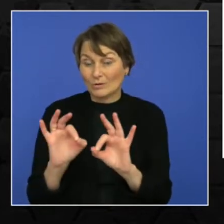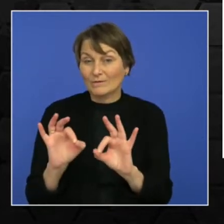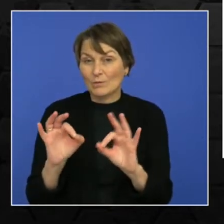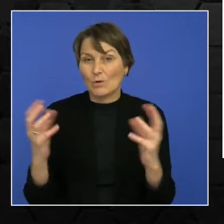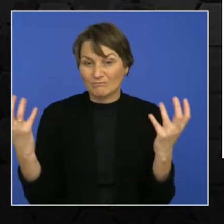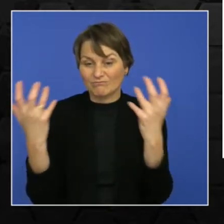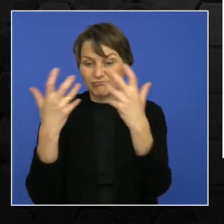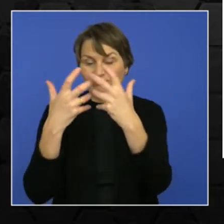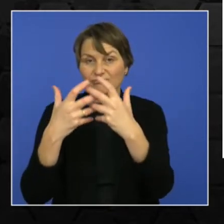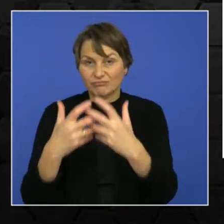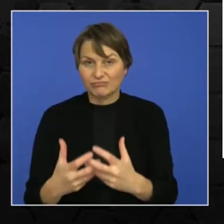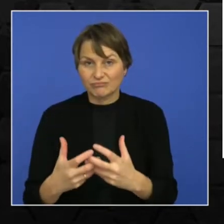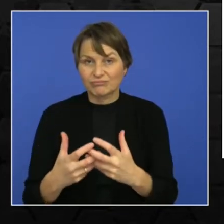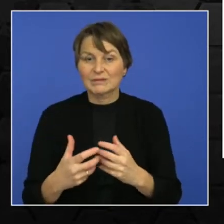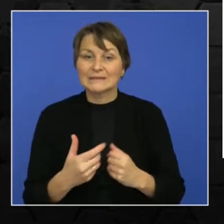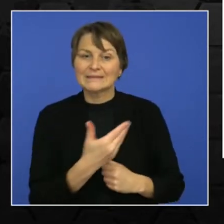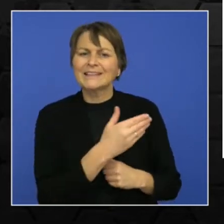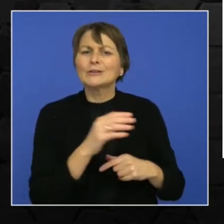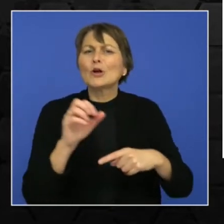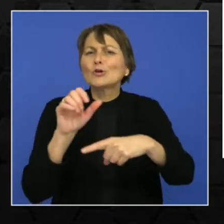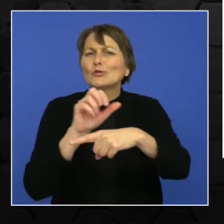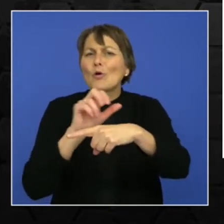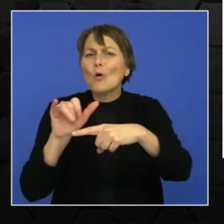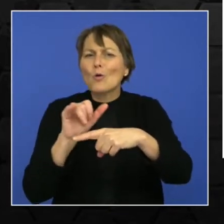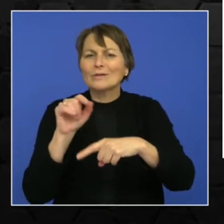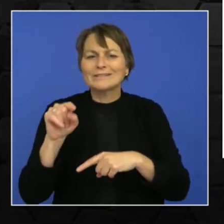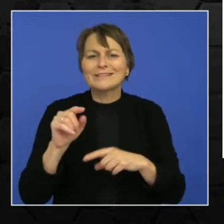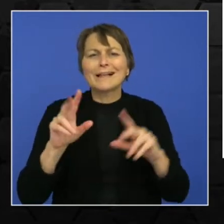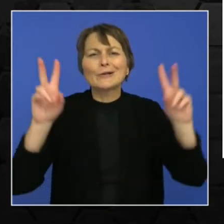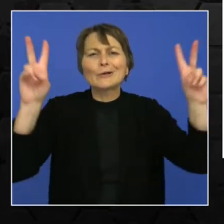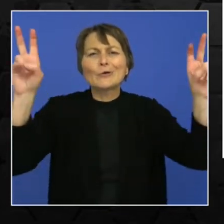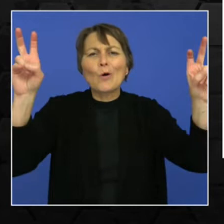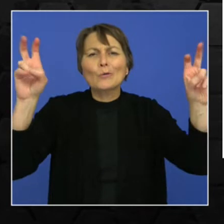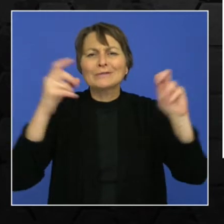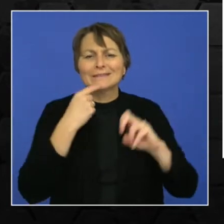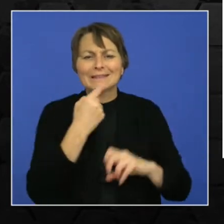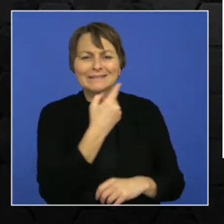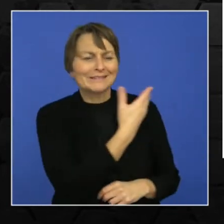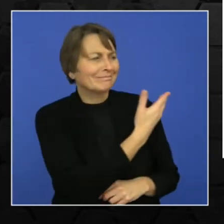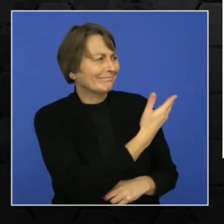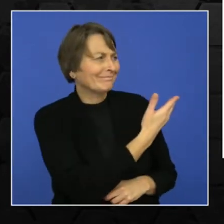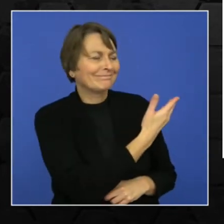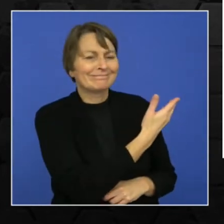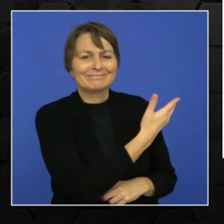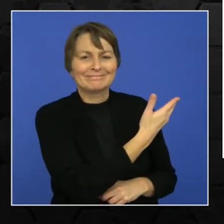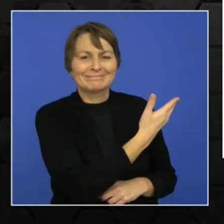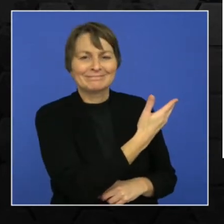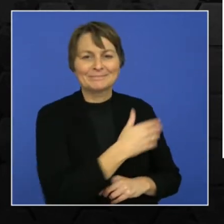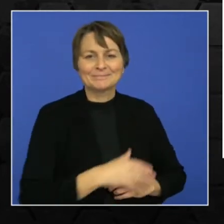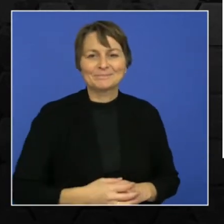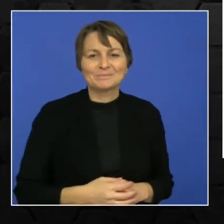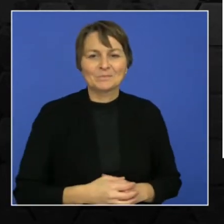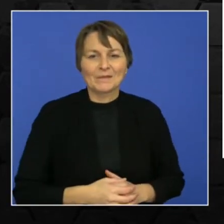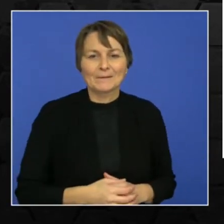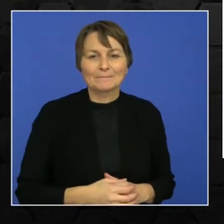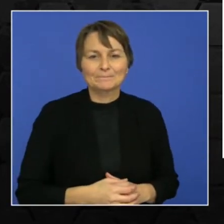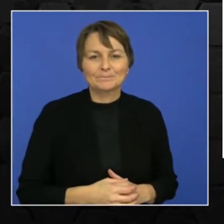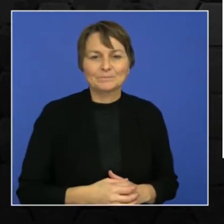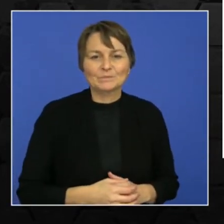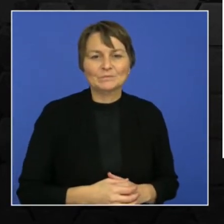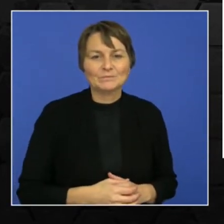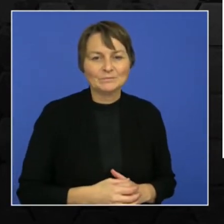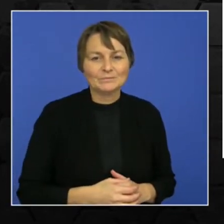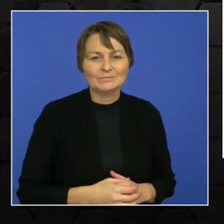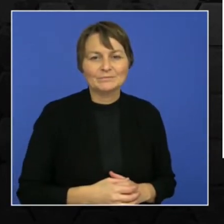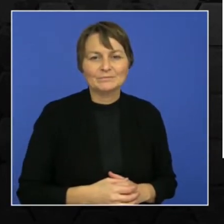there's a like code from one of the researcher called Smith. Somewhere between simple linear regression, deep neural network, he grew up become as a data